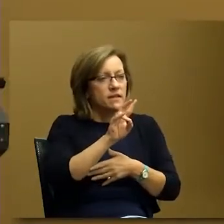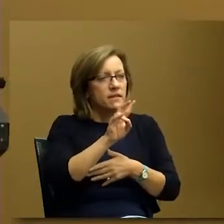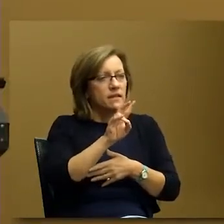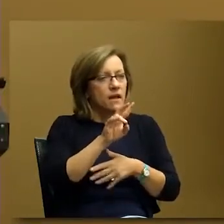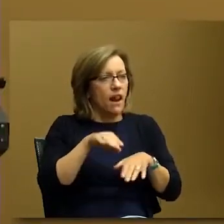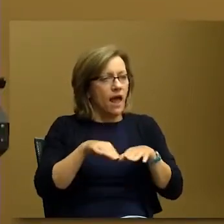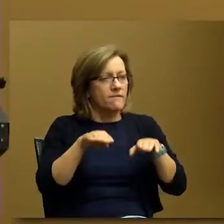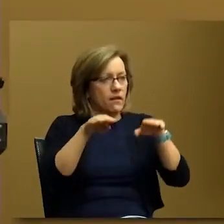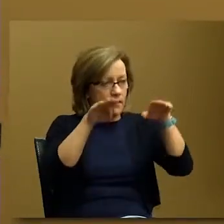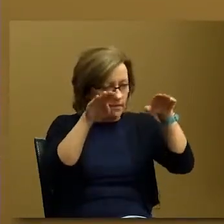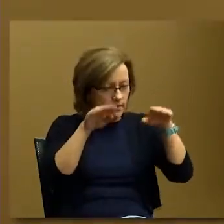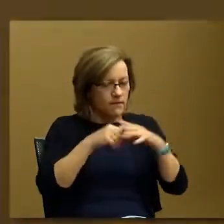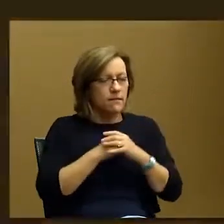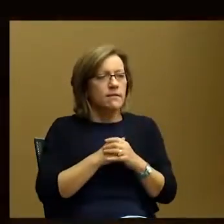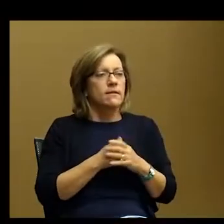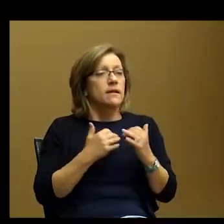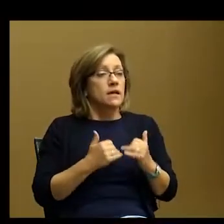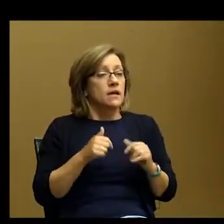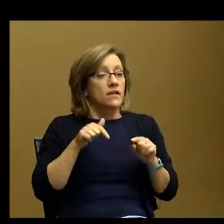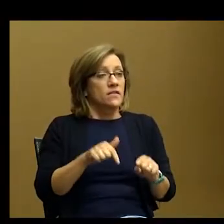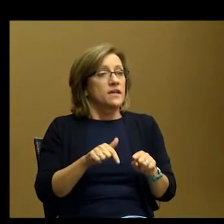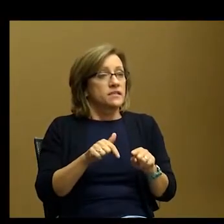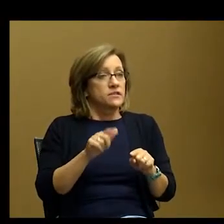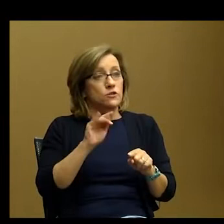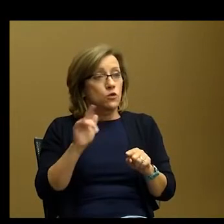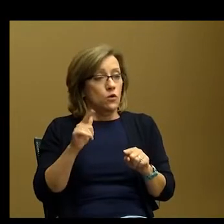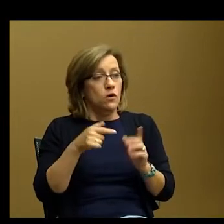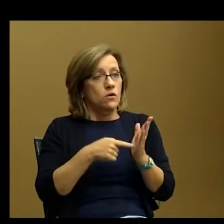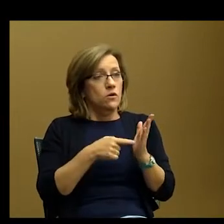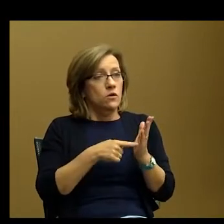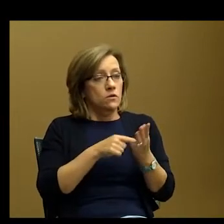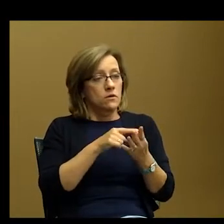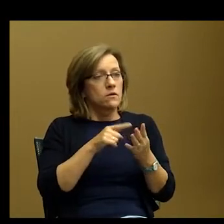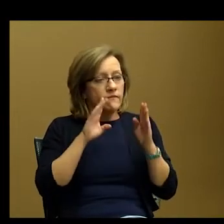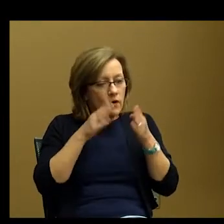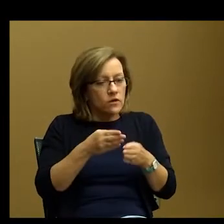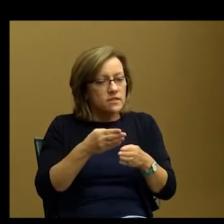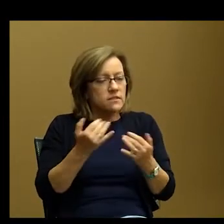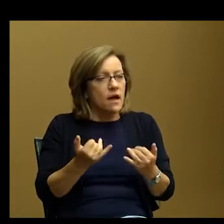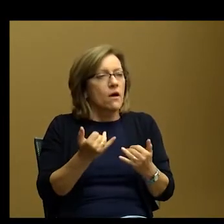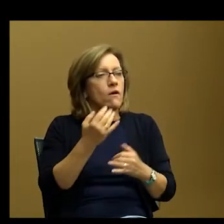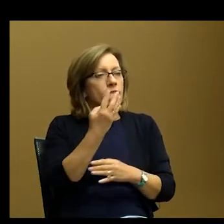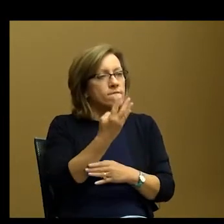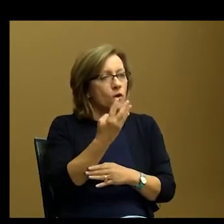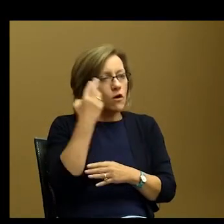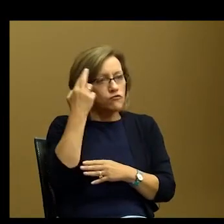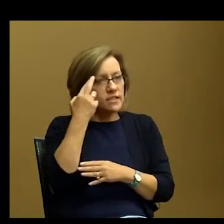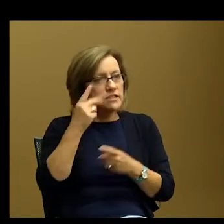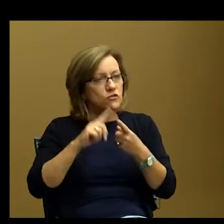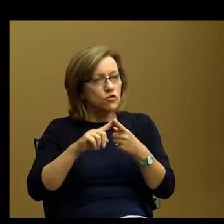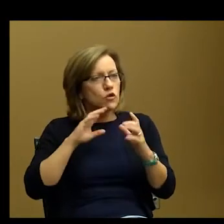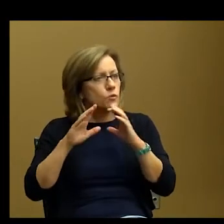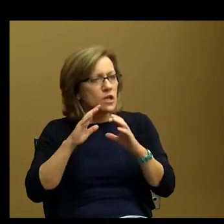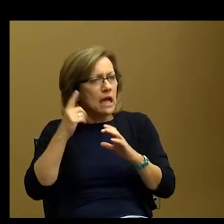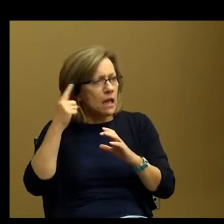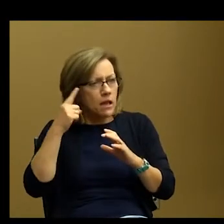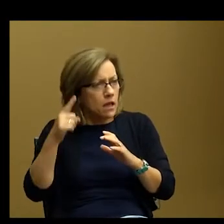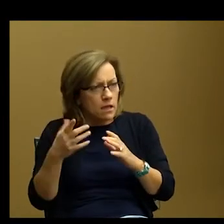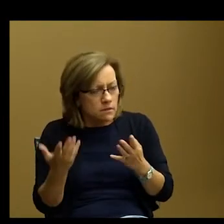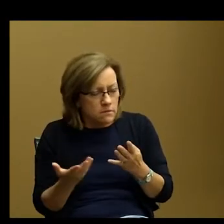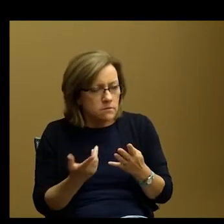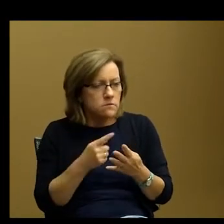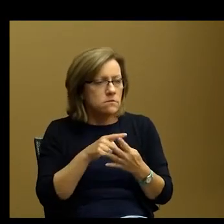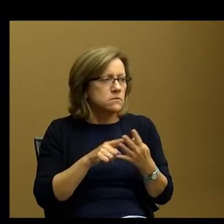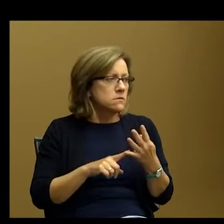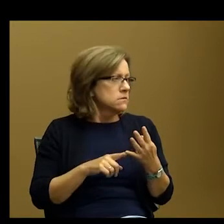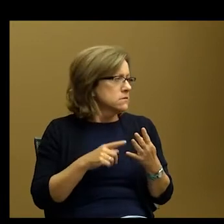this instrument looks at 4 reasons to communicate, okay? And those